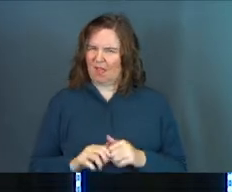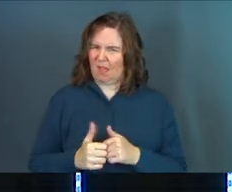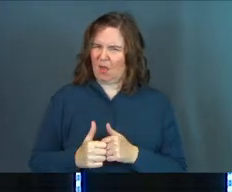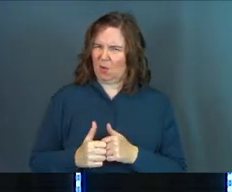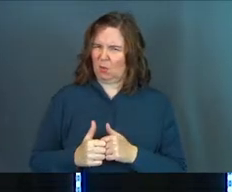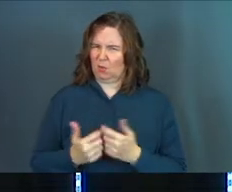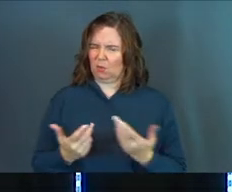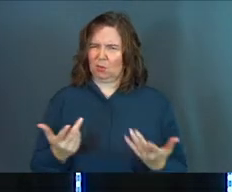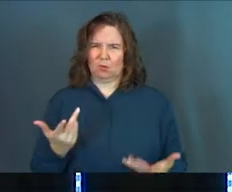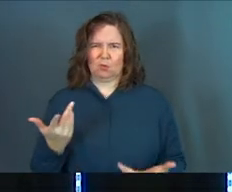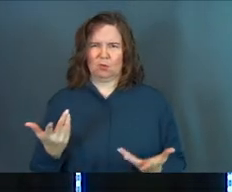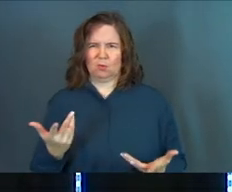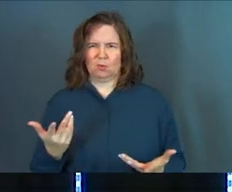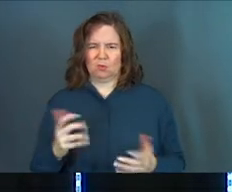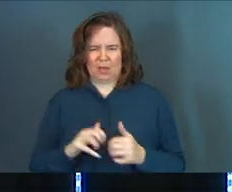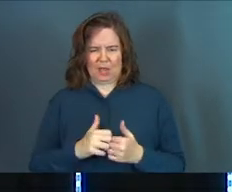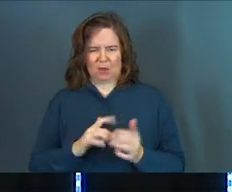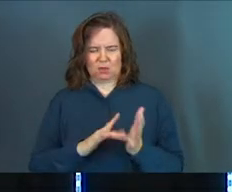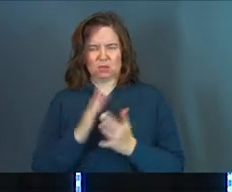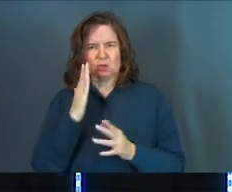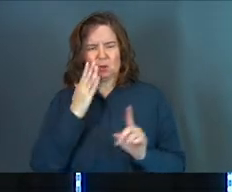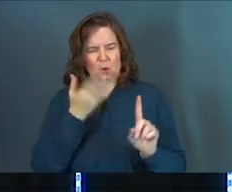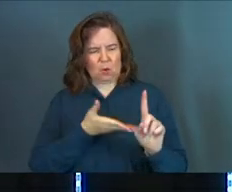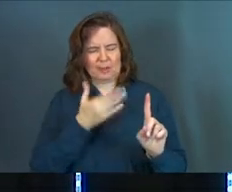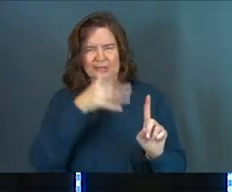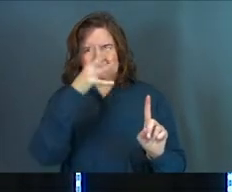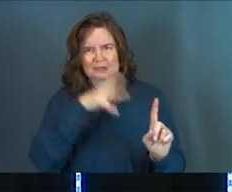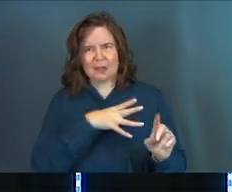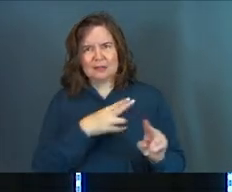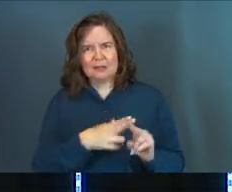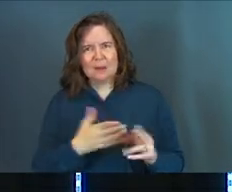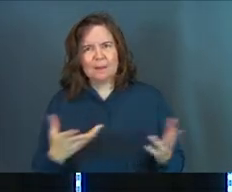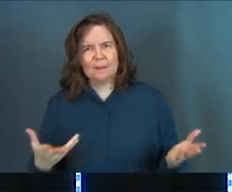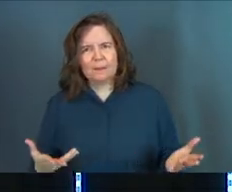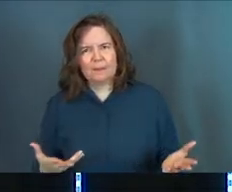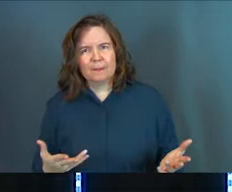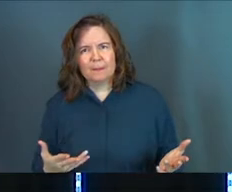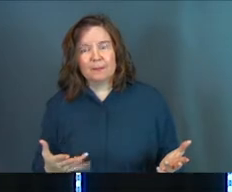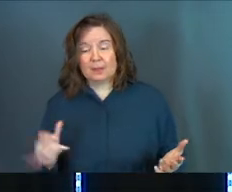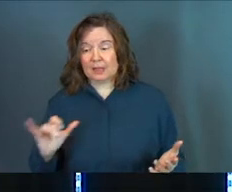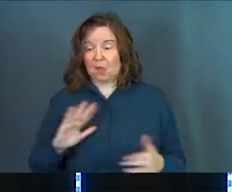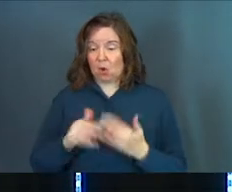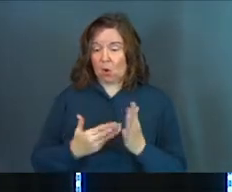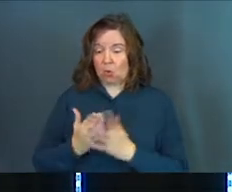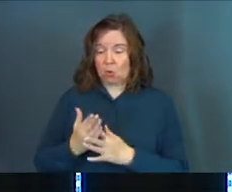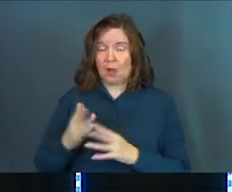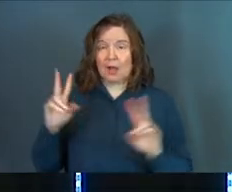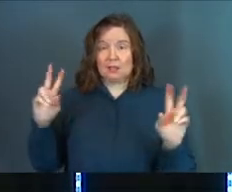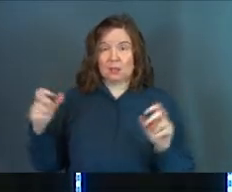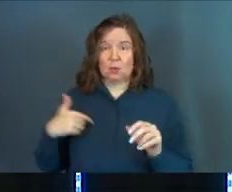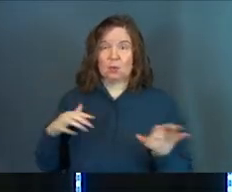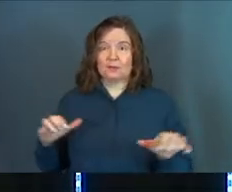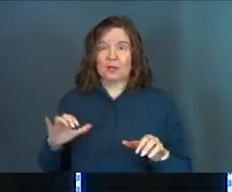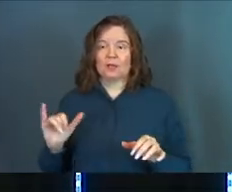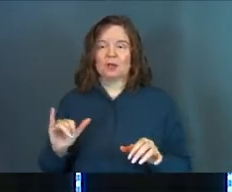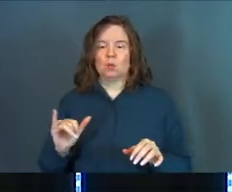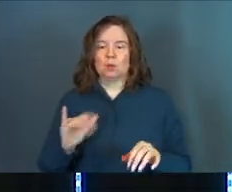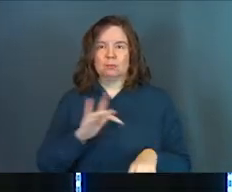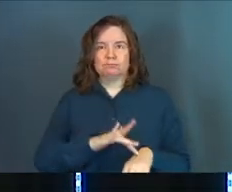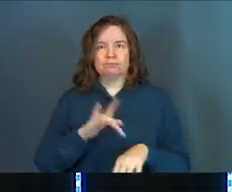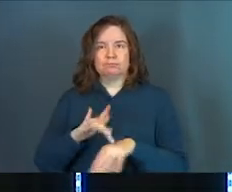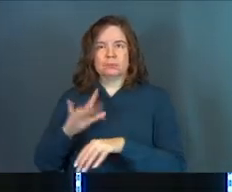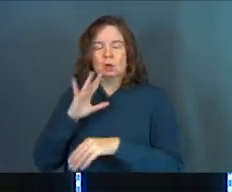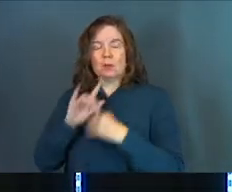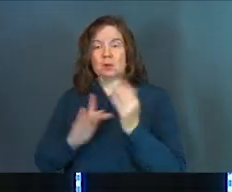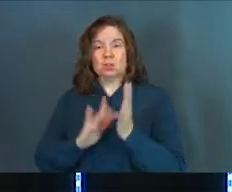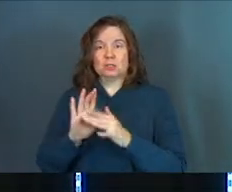How? How did Jesus know this guy's name? Like, all throughout this series, here's what we've done. Like, we've been talking